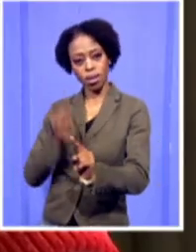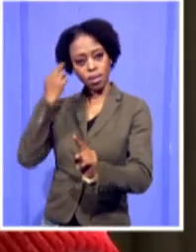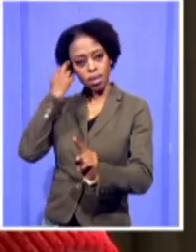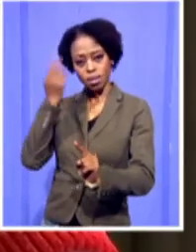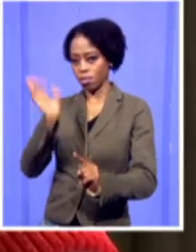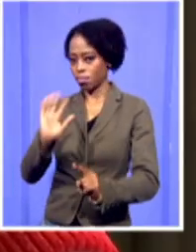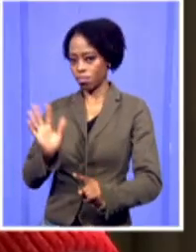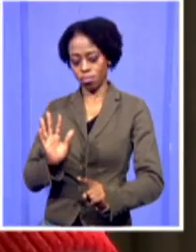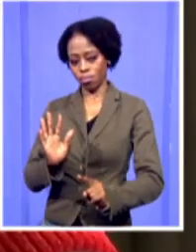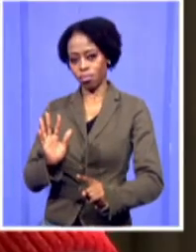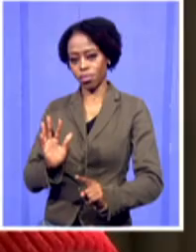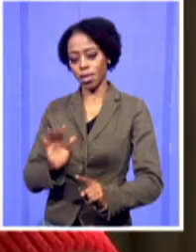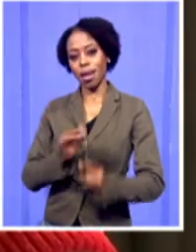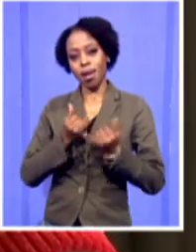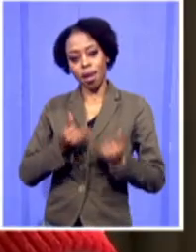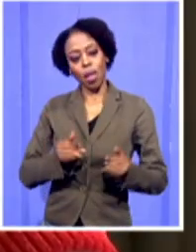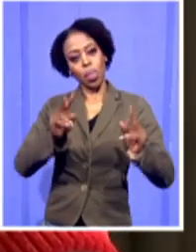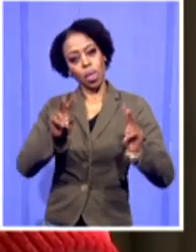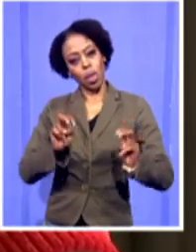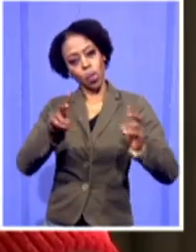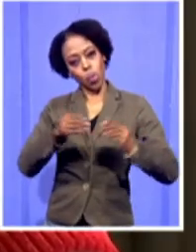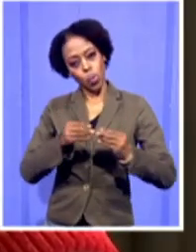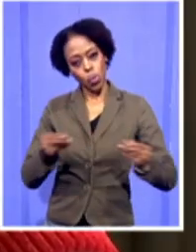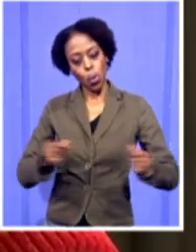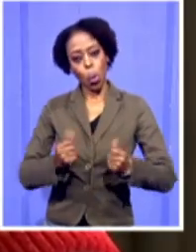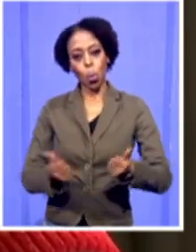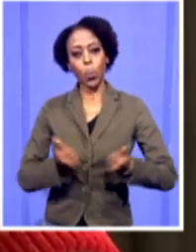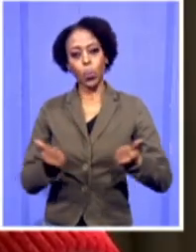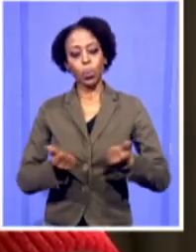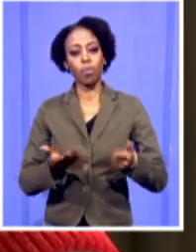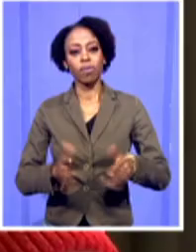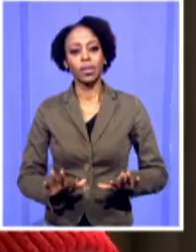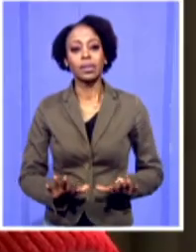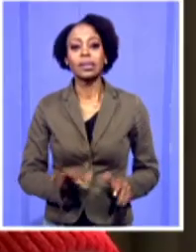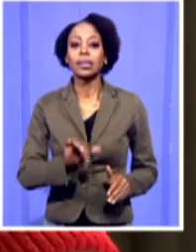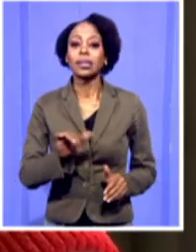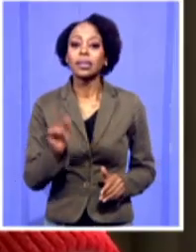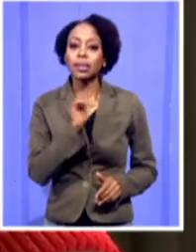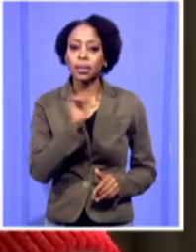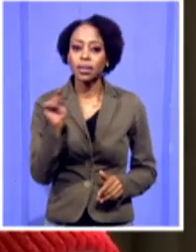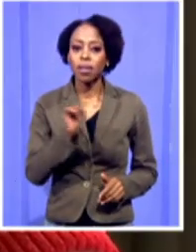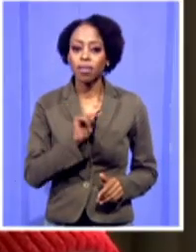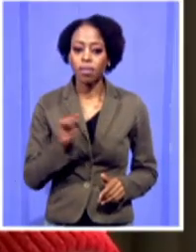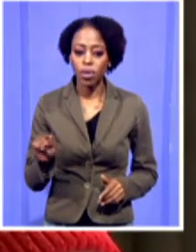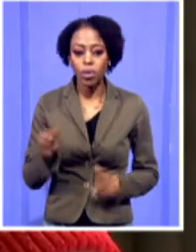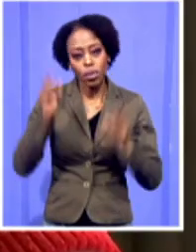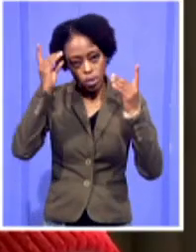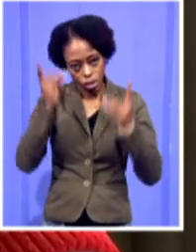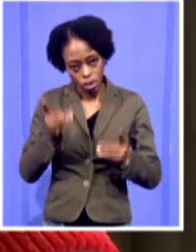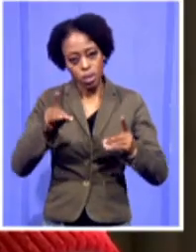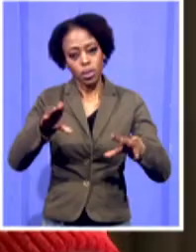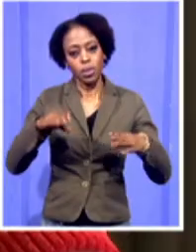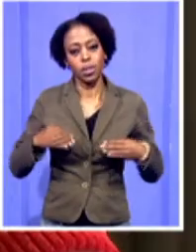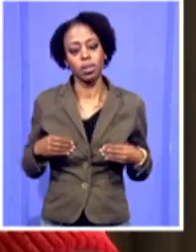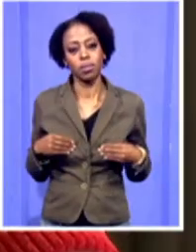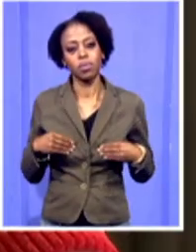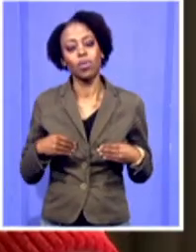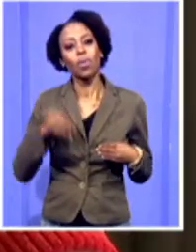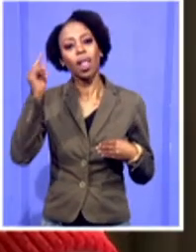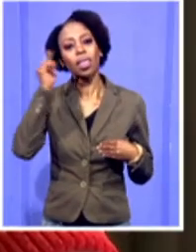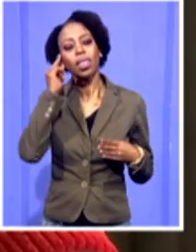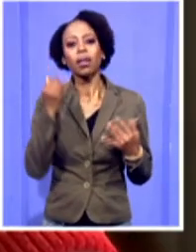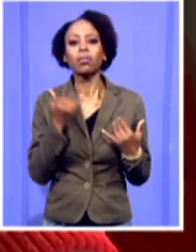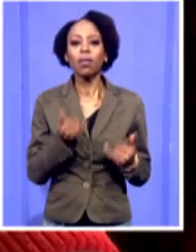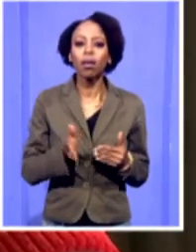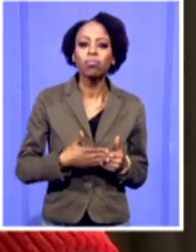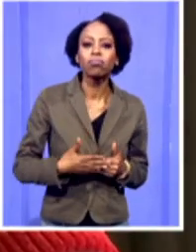Secretary. And that matter, we think that it has been resolved. And therefore, your ruling stands, Chair. We think from now